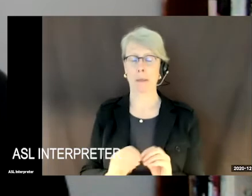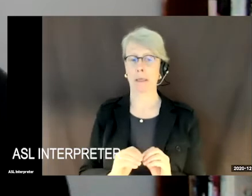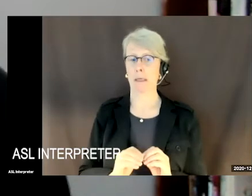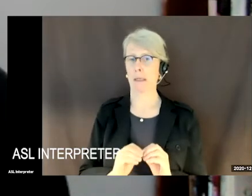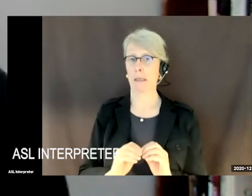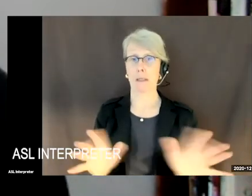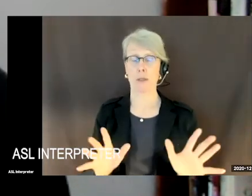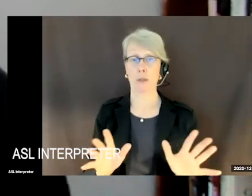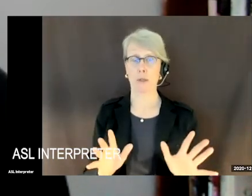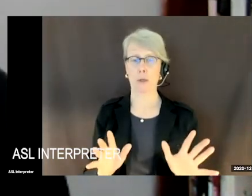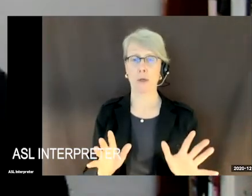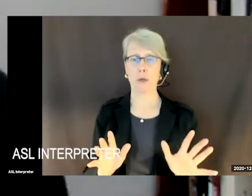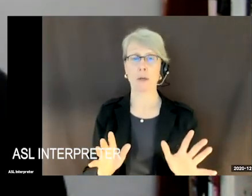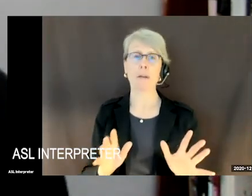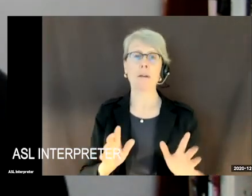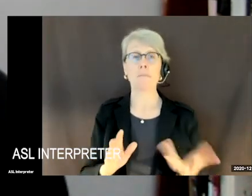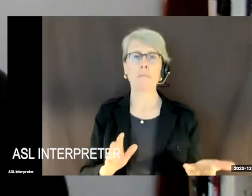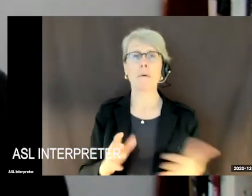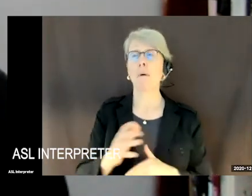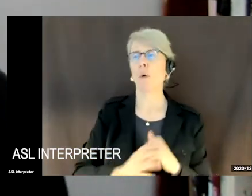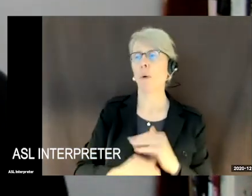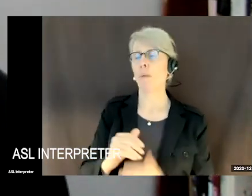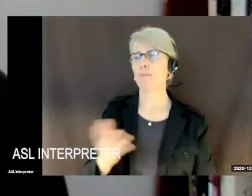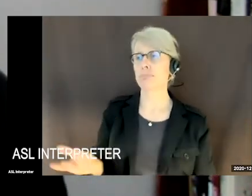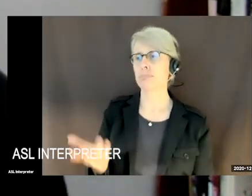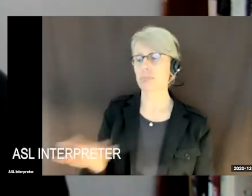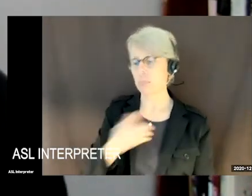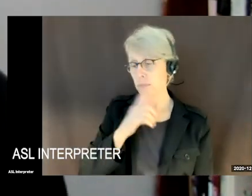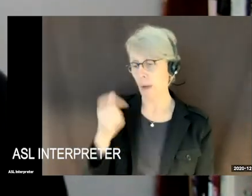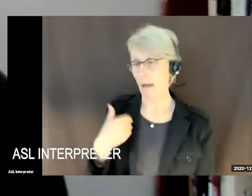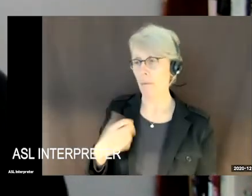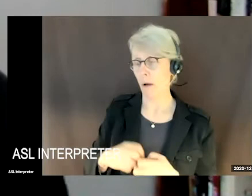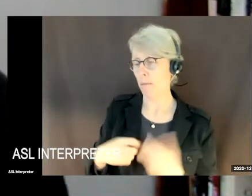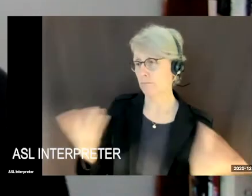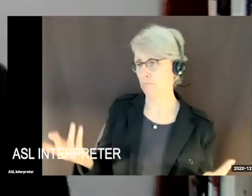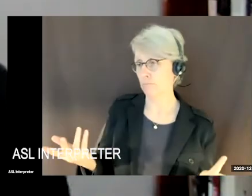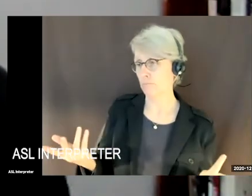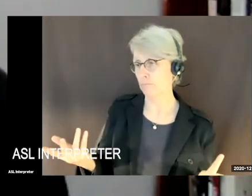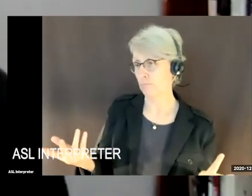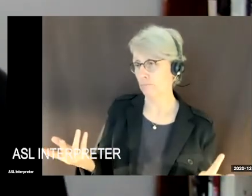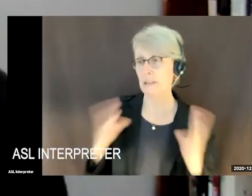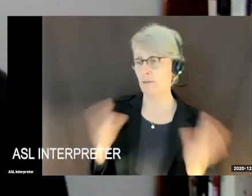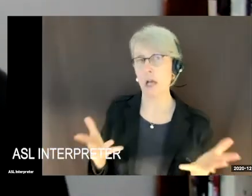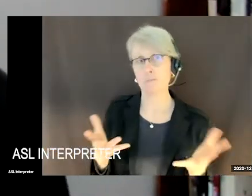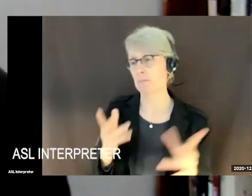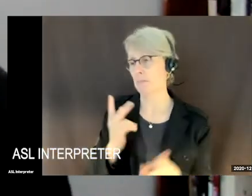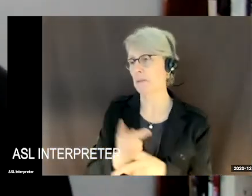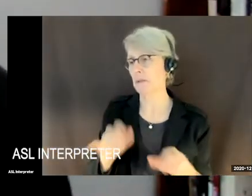distinctly the comfortable members of the group saying, well, actually, we don't really have a problem. And the project just